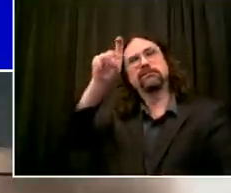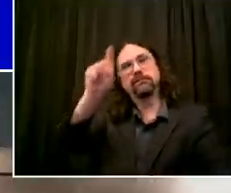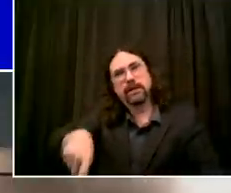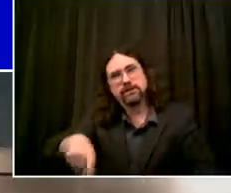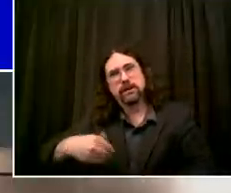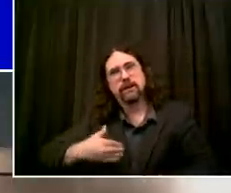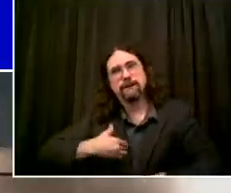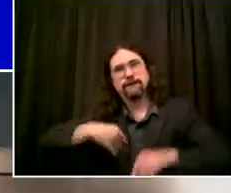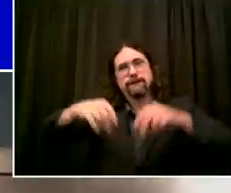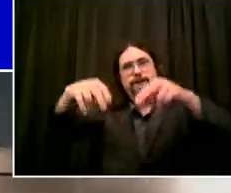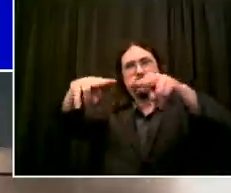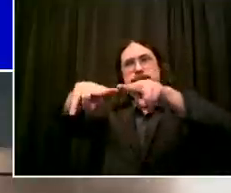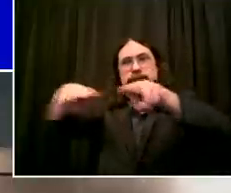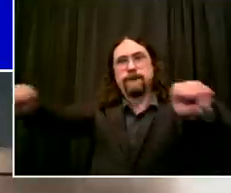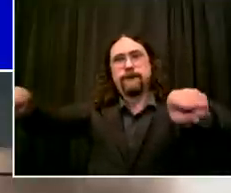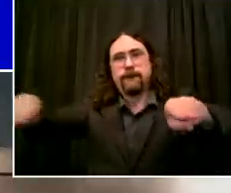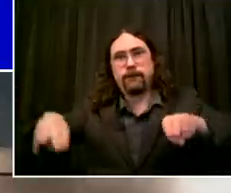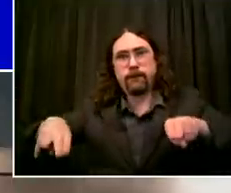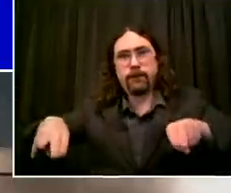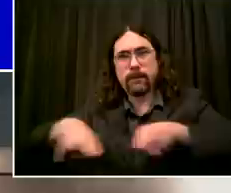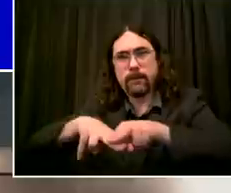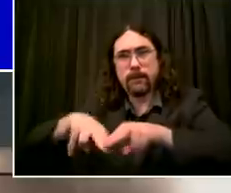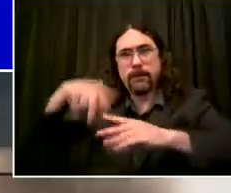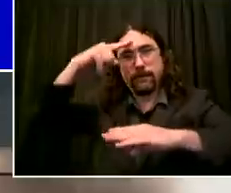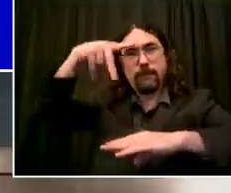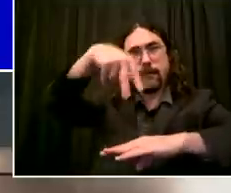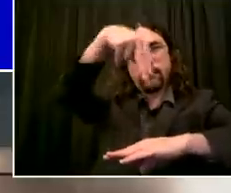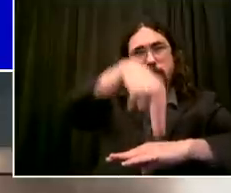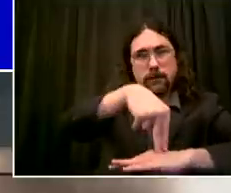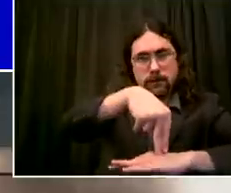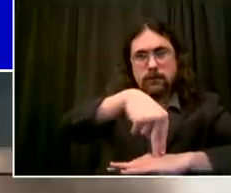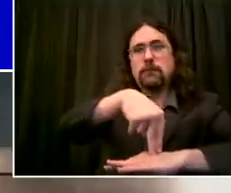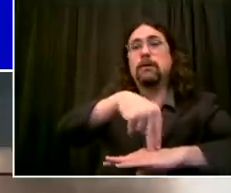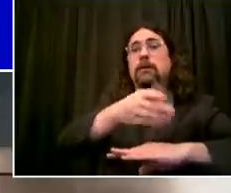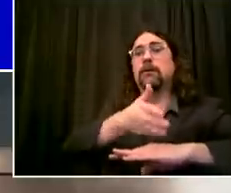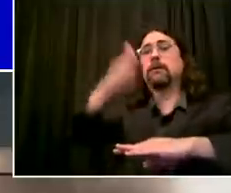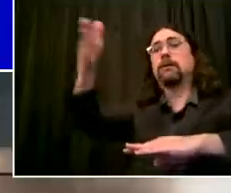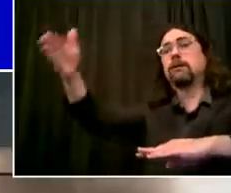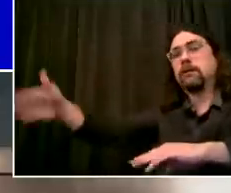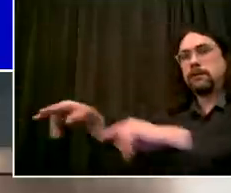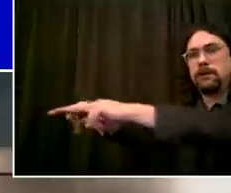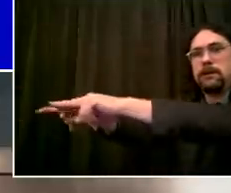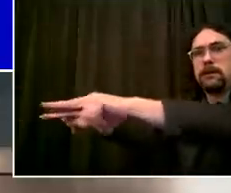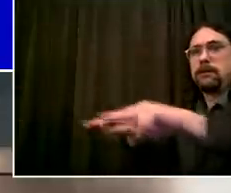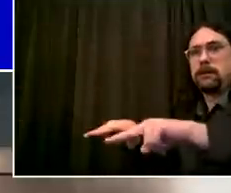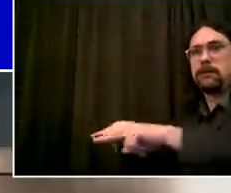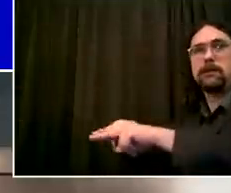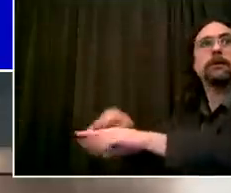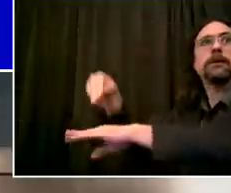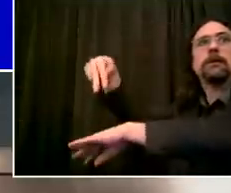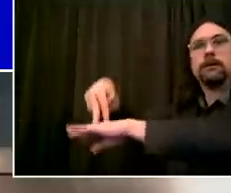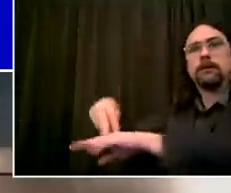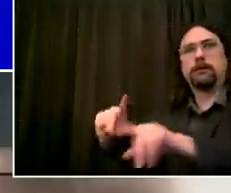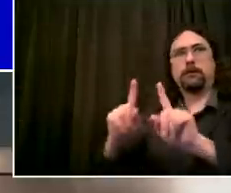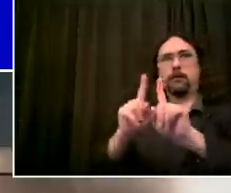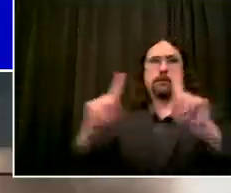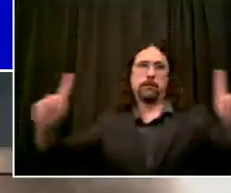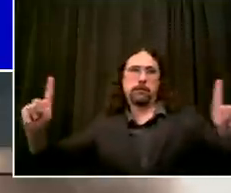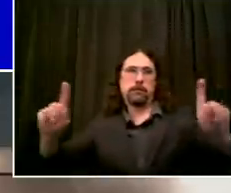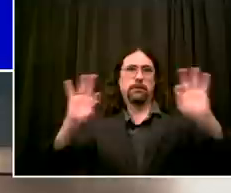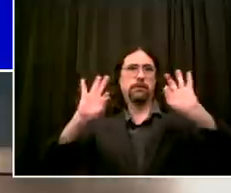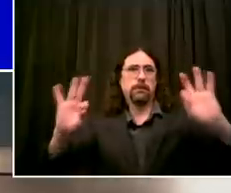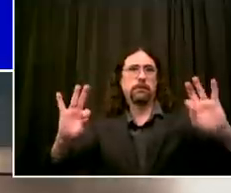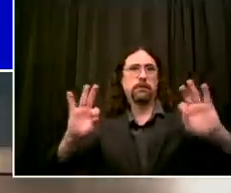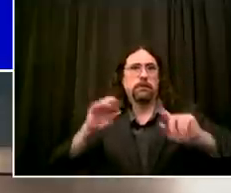here's the markings telling you exactly where you can stand with enough distance from the person next to you. If you're on the subway, here's how many people should be on that